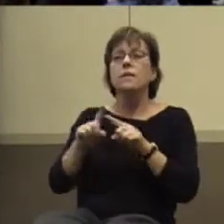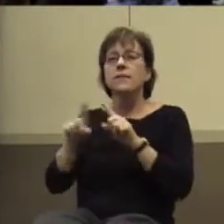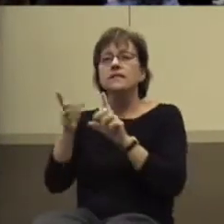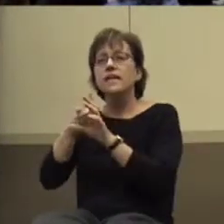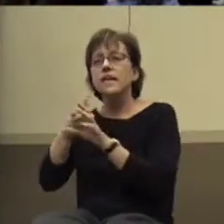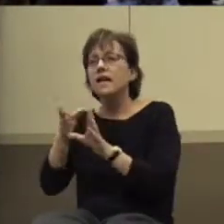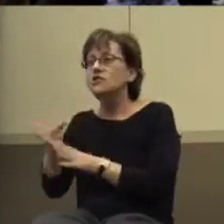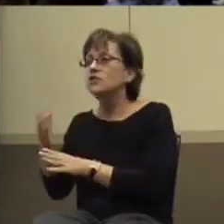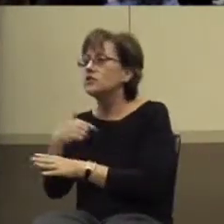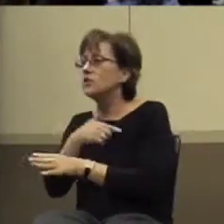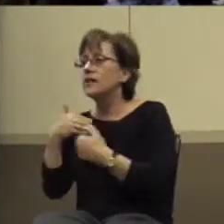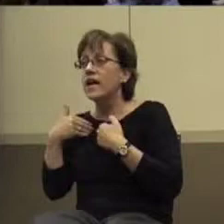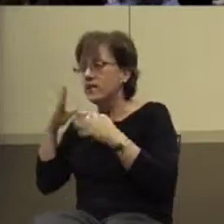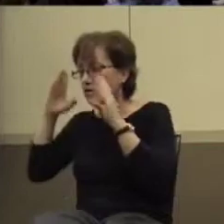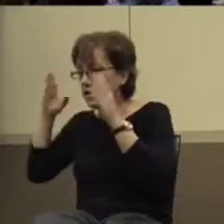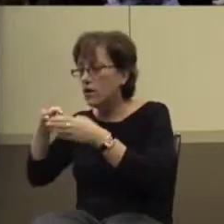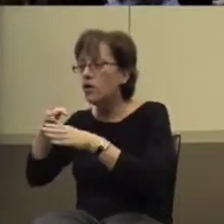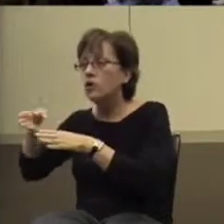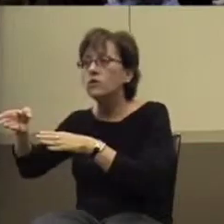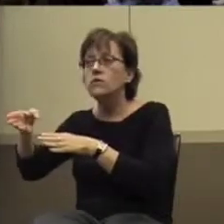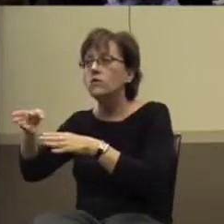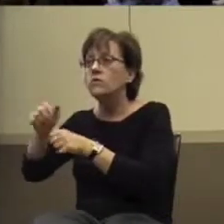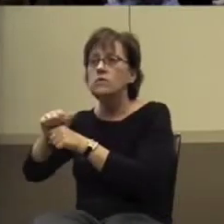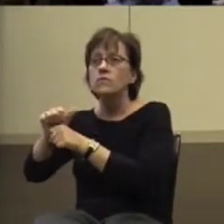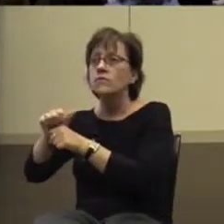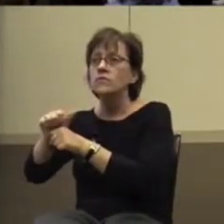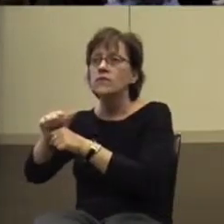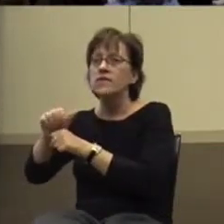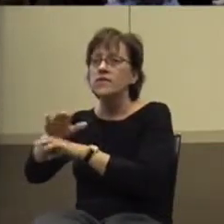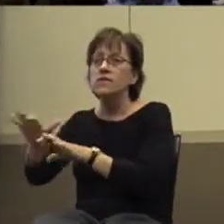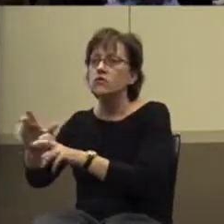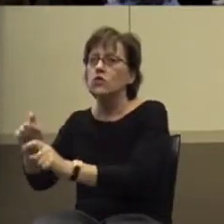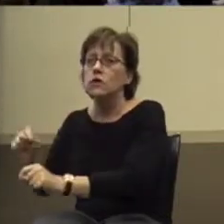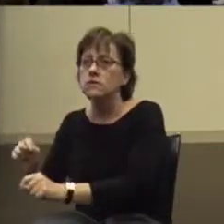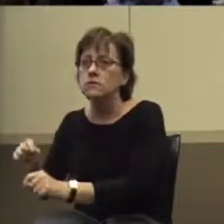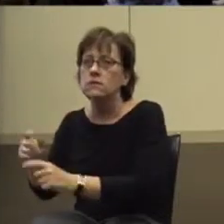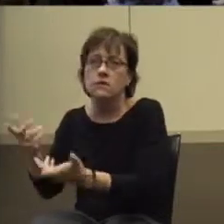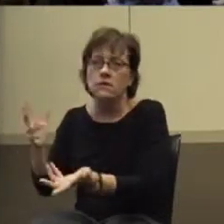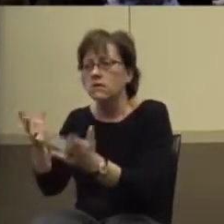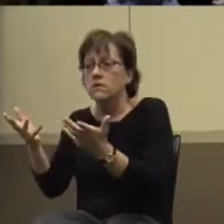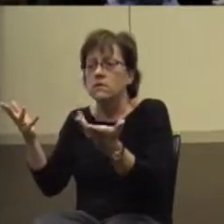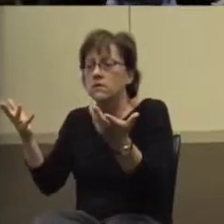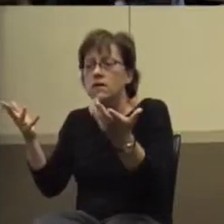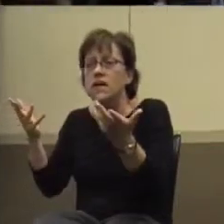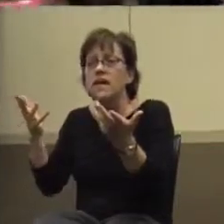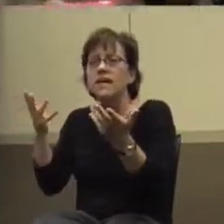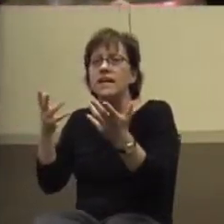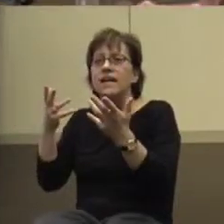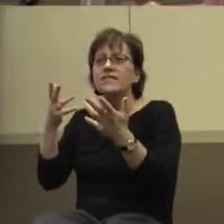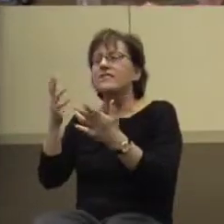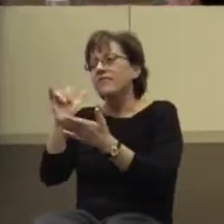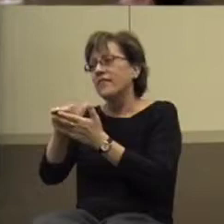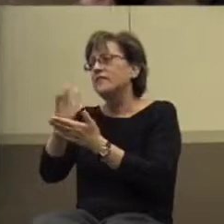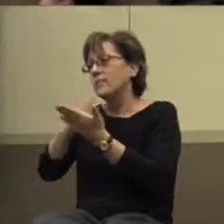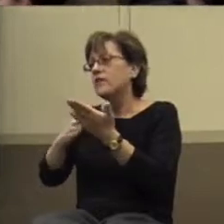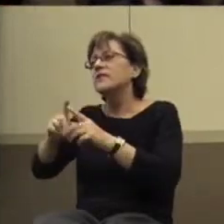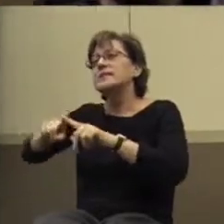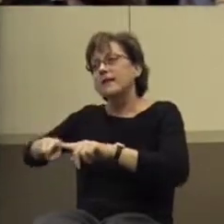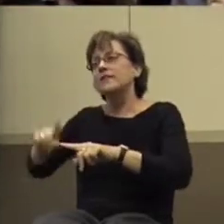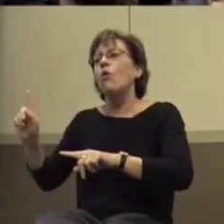it. So, I mean, that's part of it, it just depends where you're working. You're right, yeah. Not that we can't